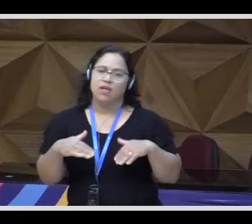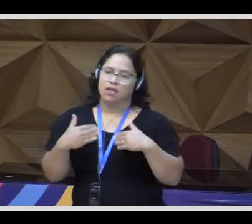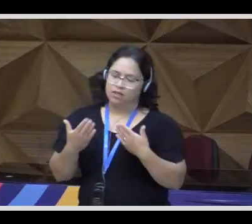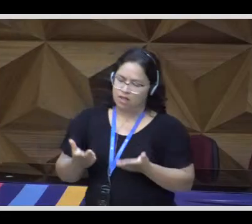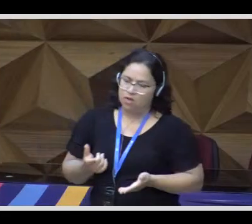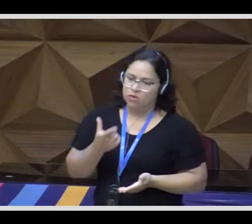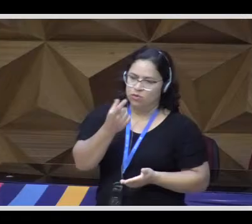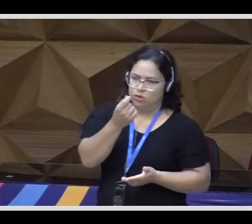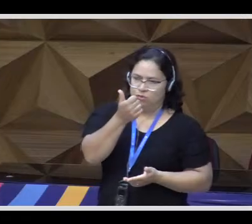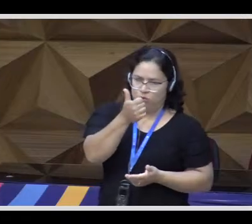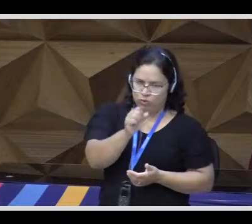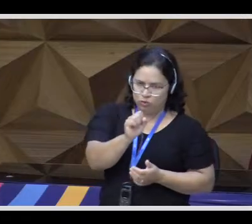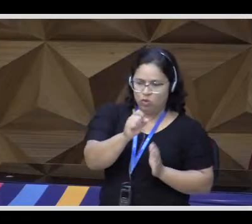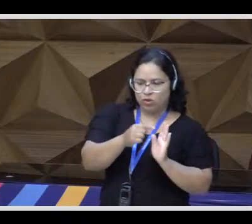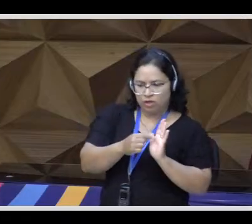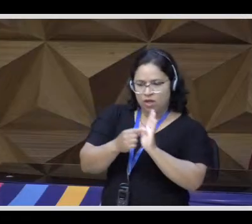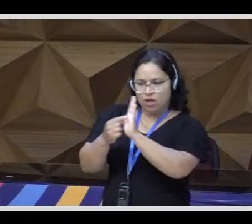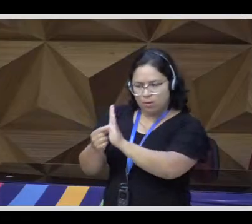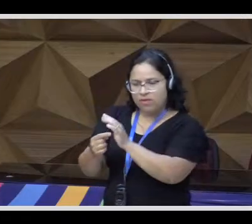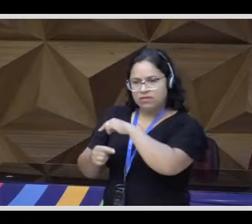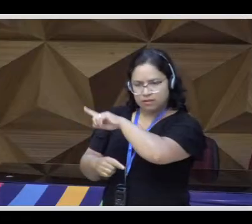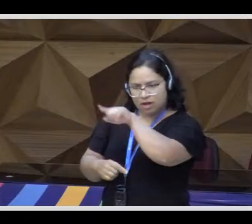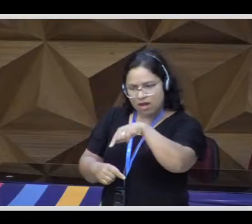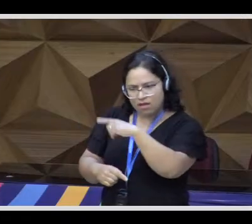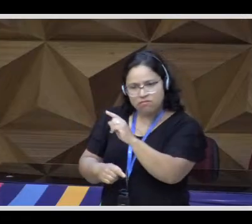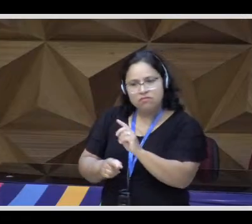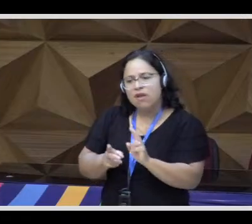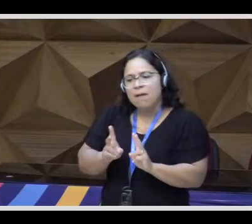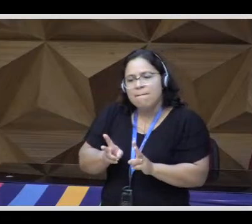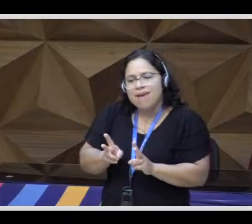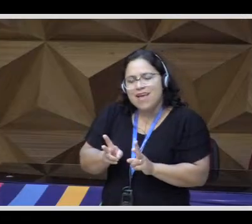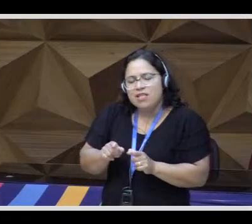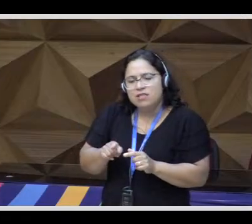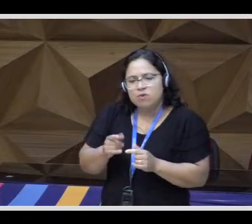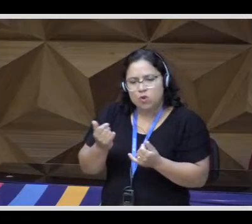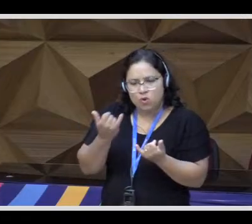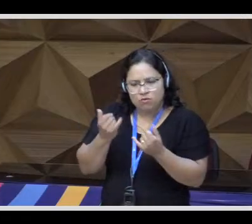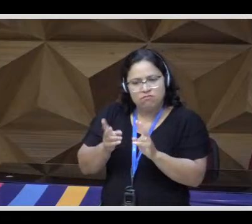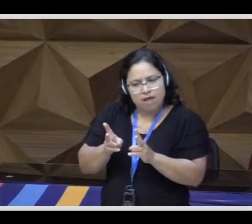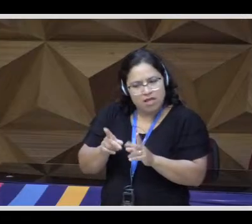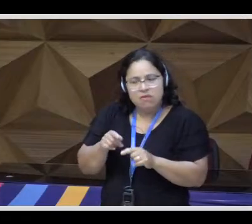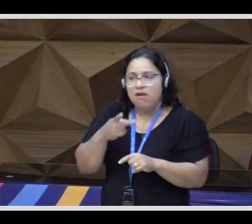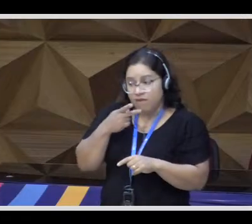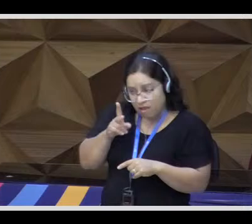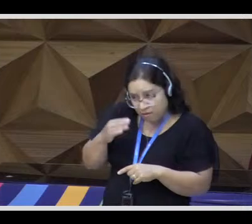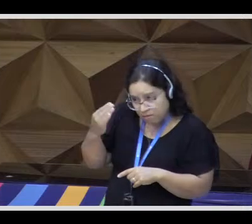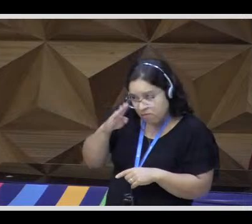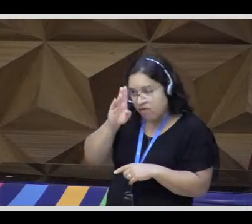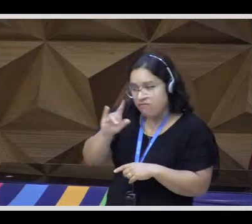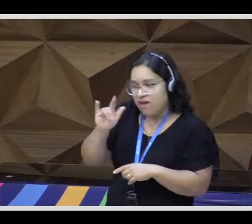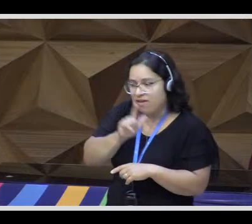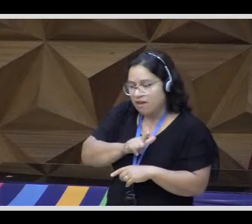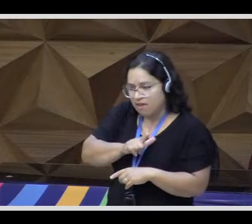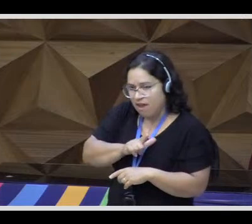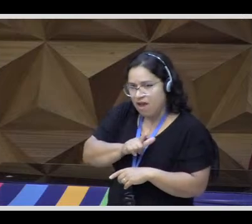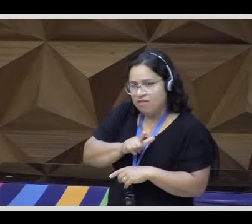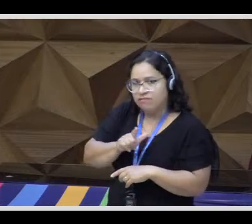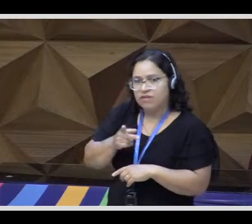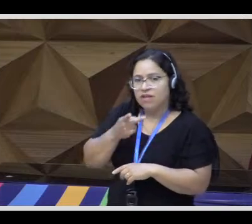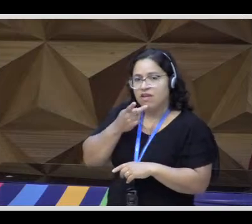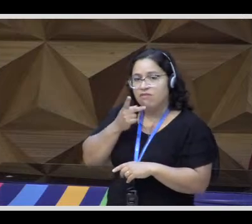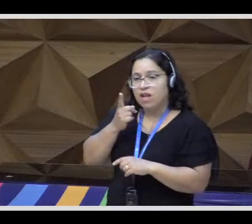I showed to them the same thing. I was showing them, look, Bolsonaro is going to win. And I said that 1 year before the